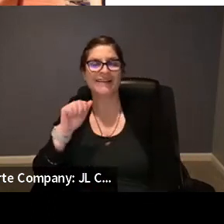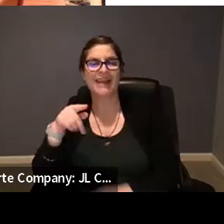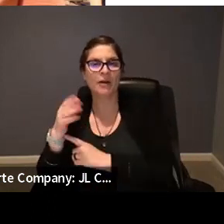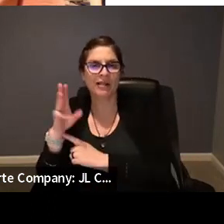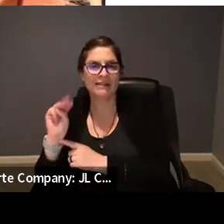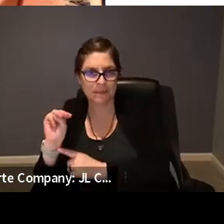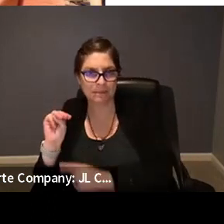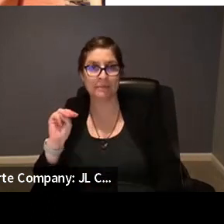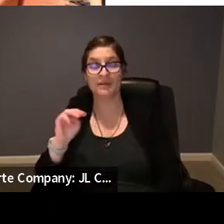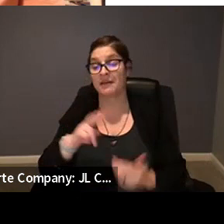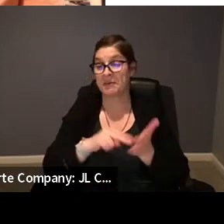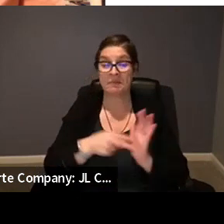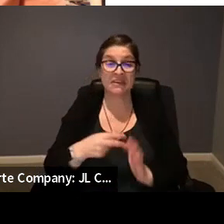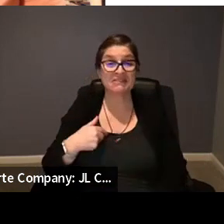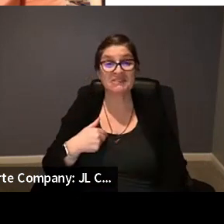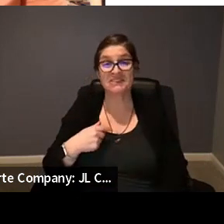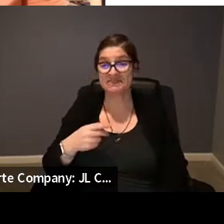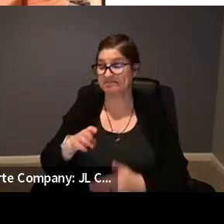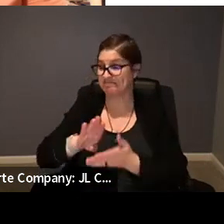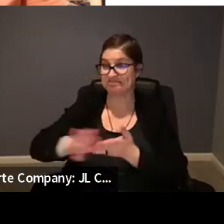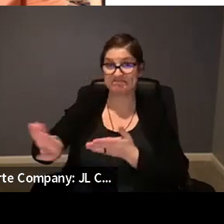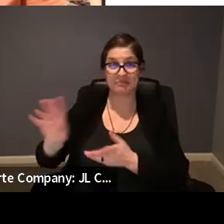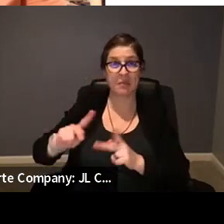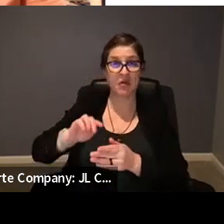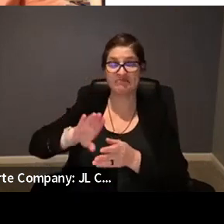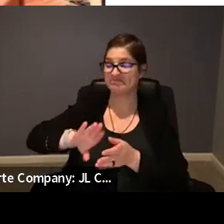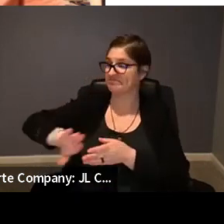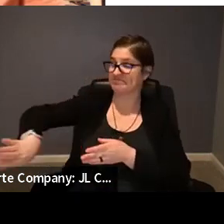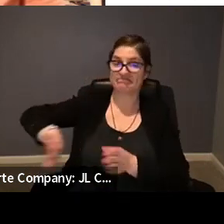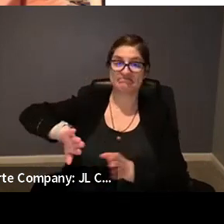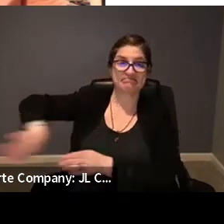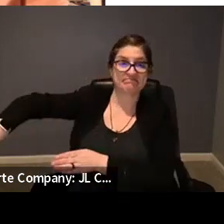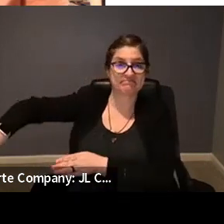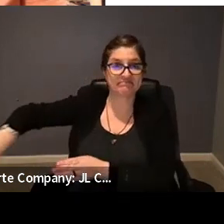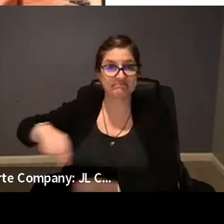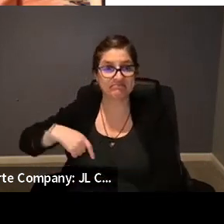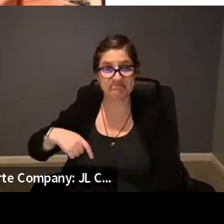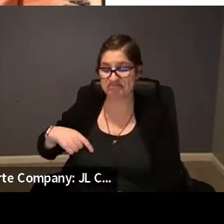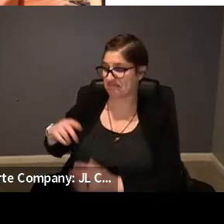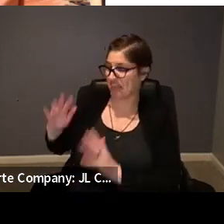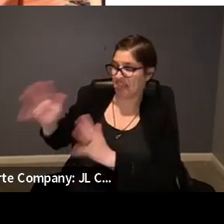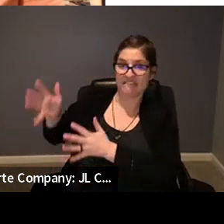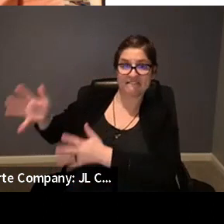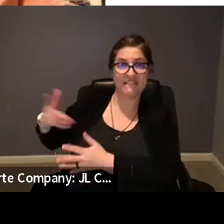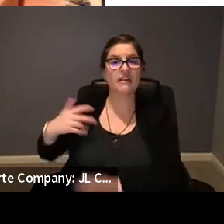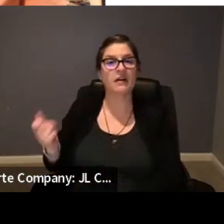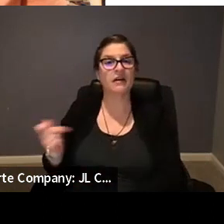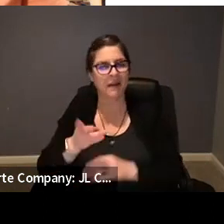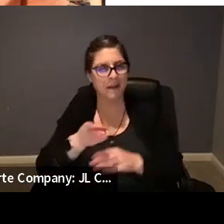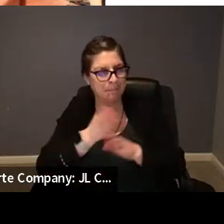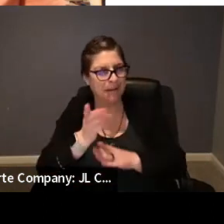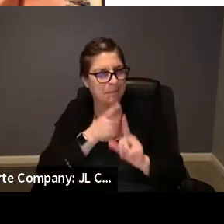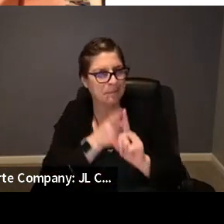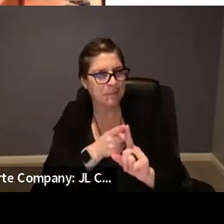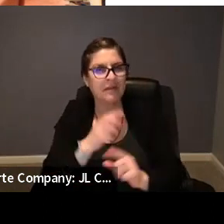most marginalized folks on the most extreme margins of society under the bus. And I think that goes back to our main conversation. Like that goes